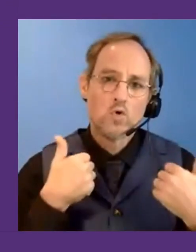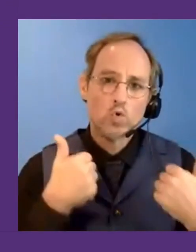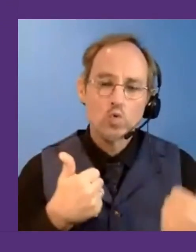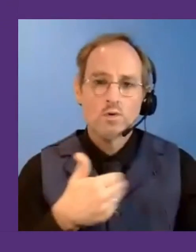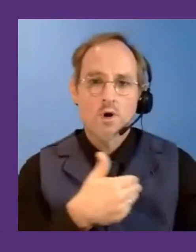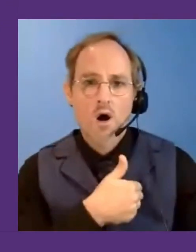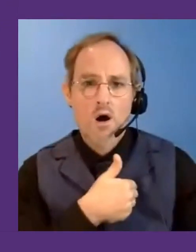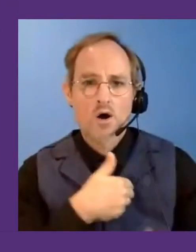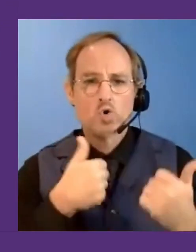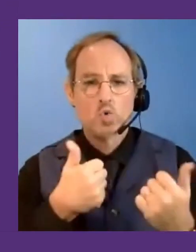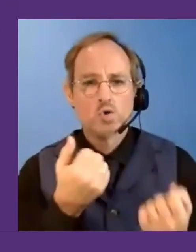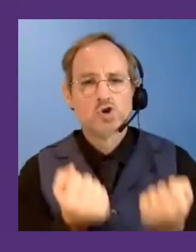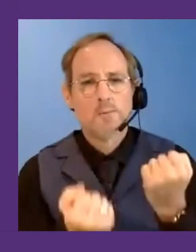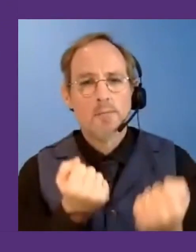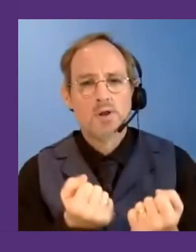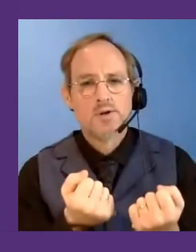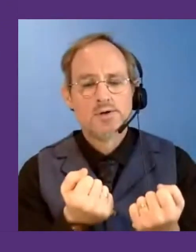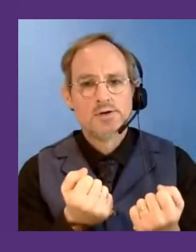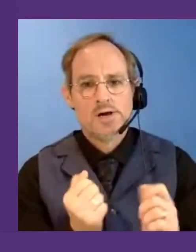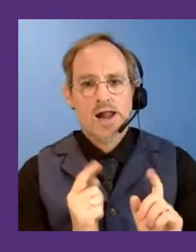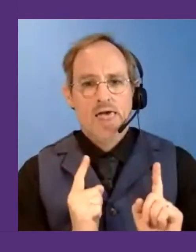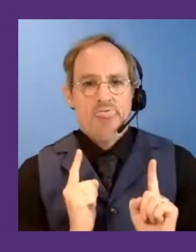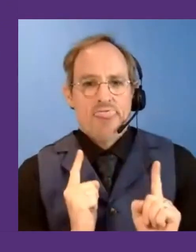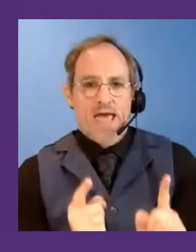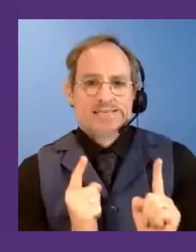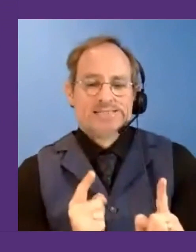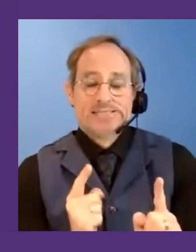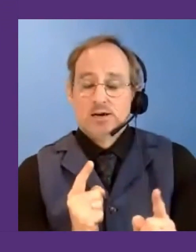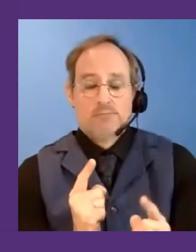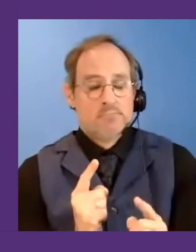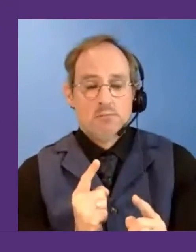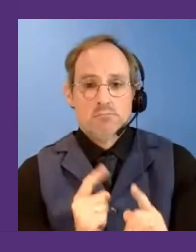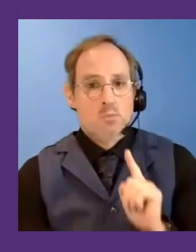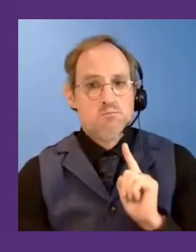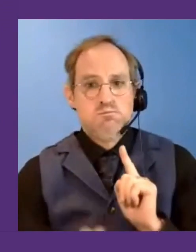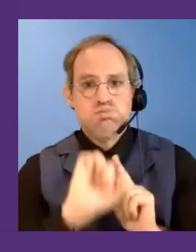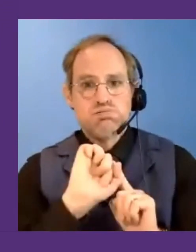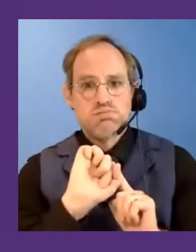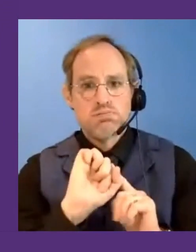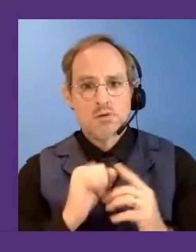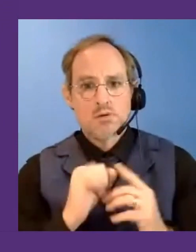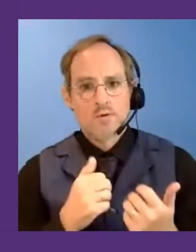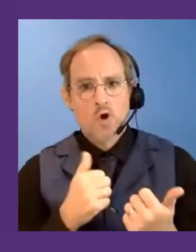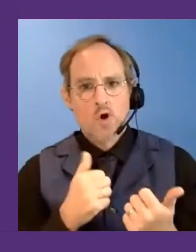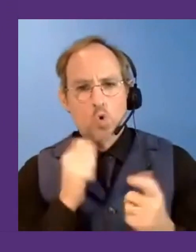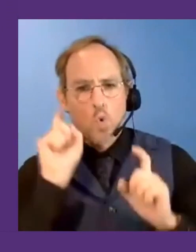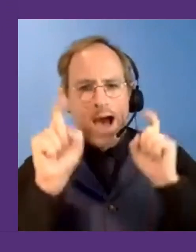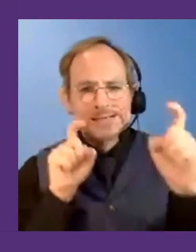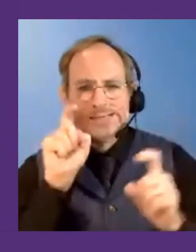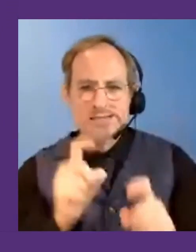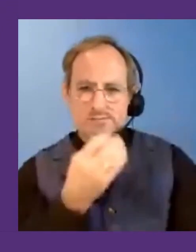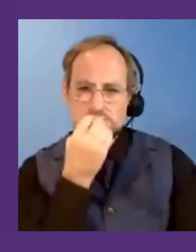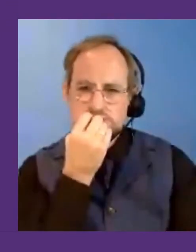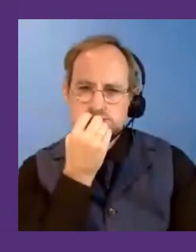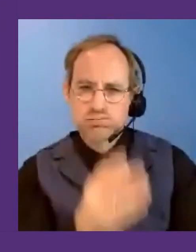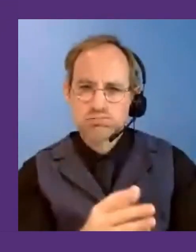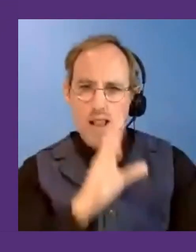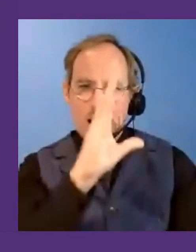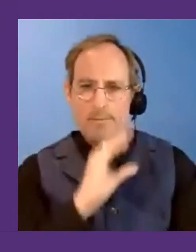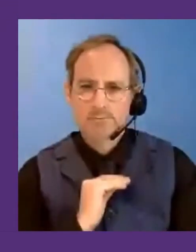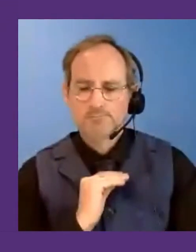And honestly, I'm always blown away by just how good the ideas are that come up to my desk. I suppose I would say,